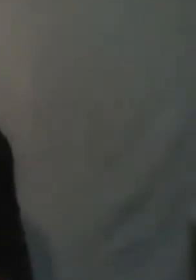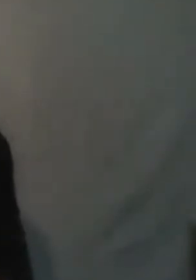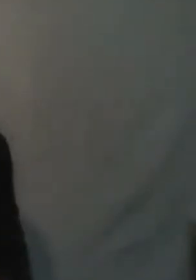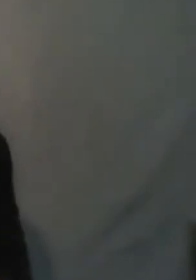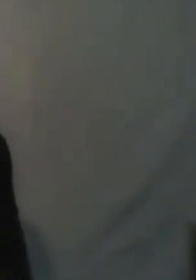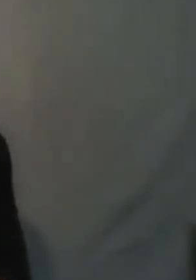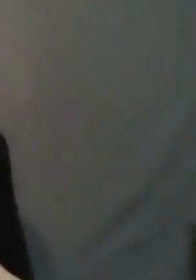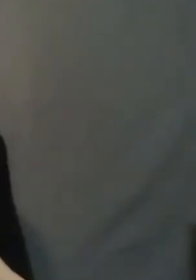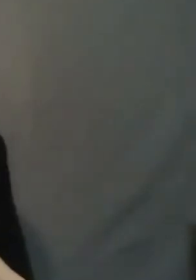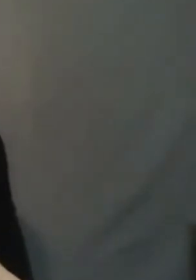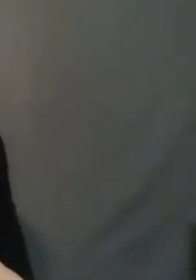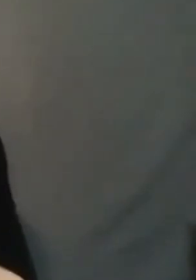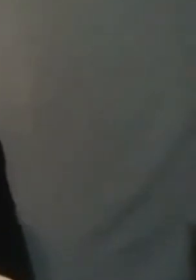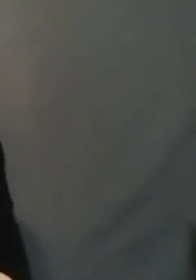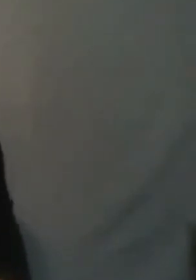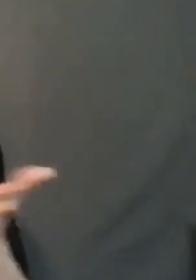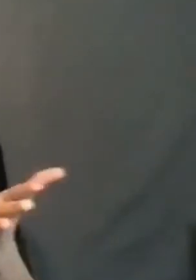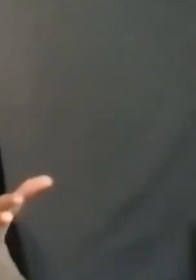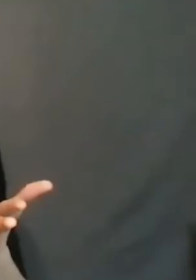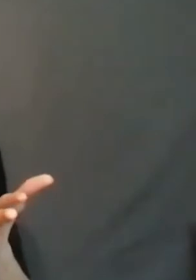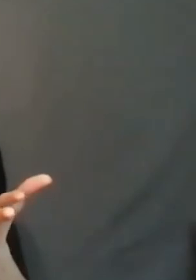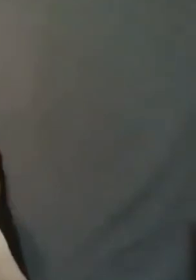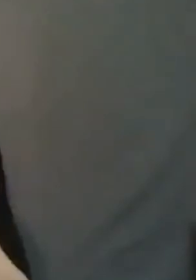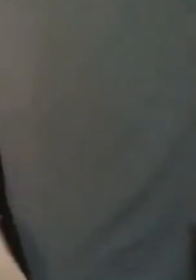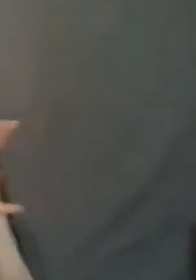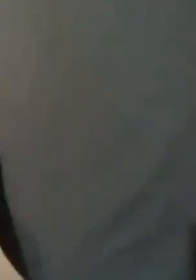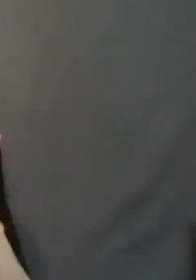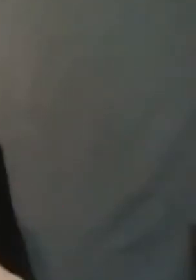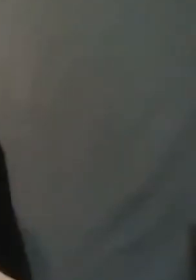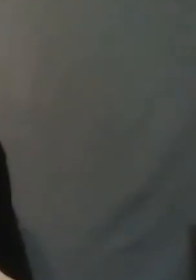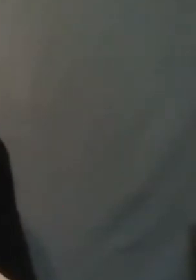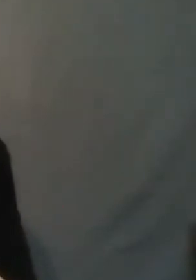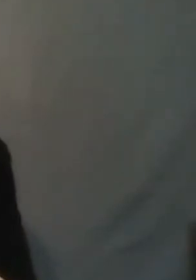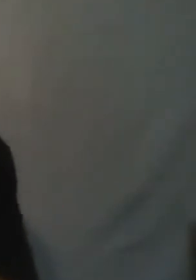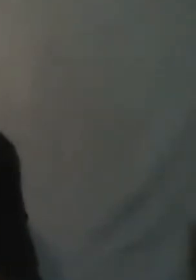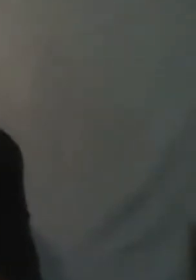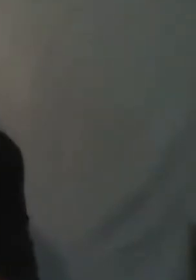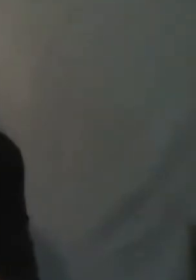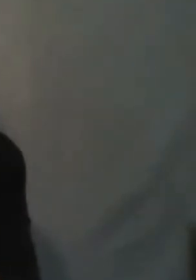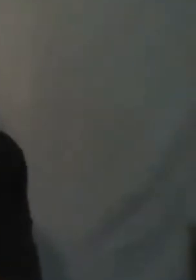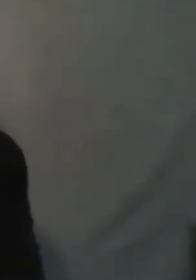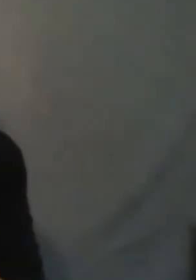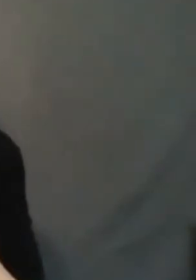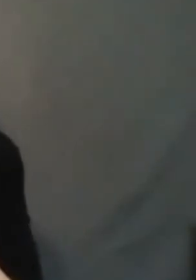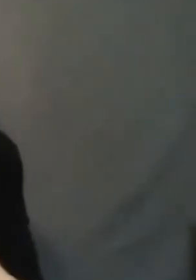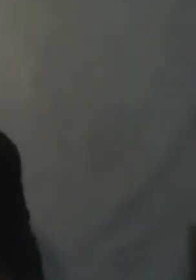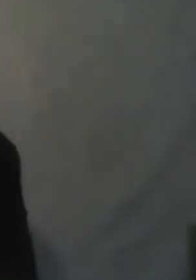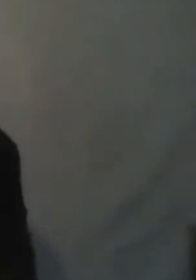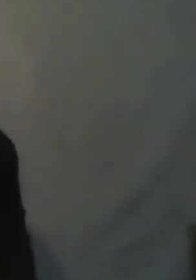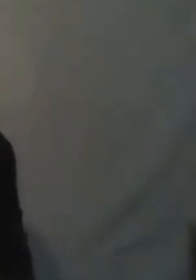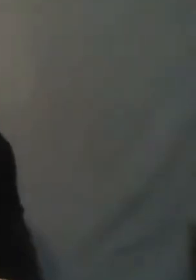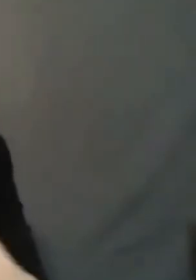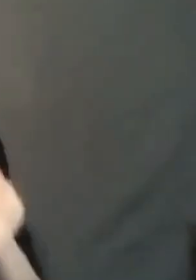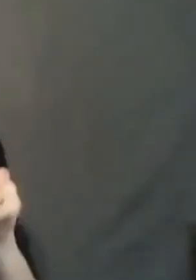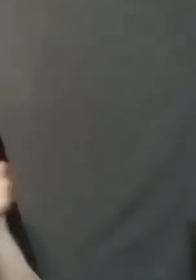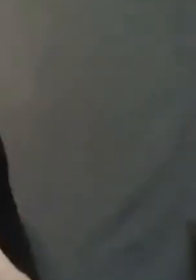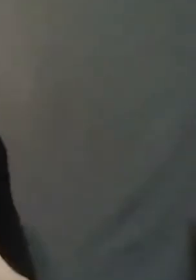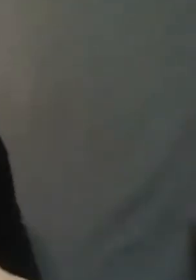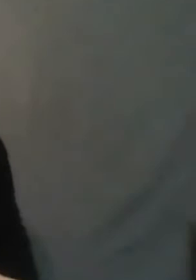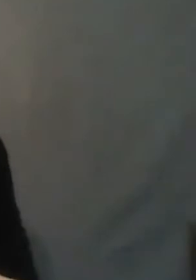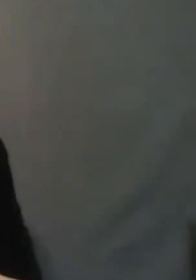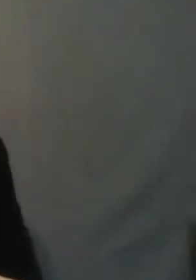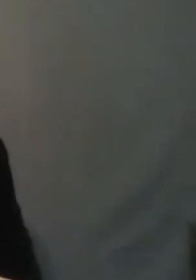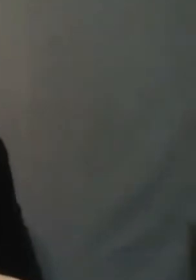model, because I think I mentioned that whenever you specify outcome model, you find a confounder, you put it in your regression model, but your functional form was